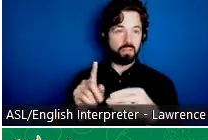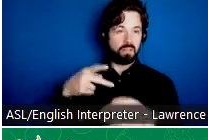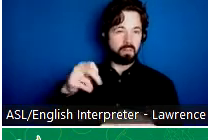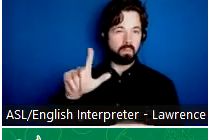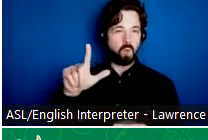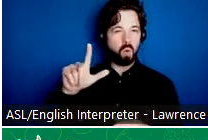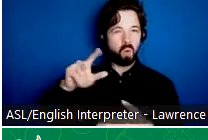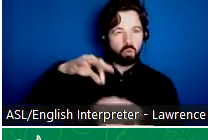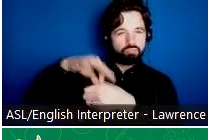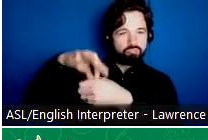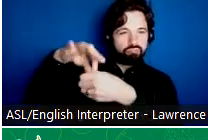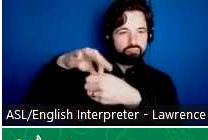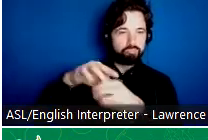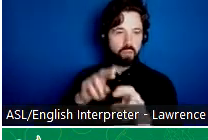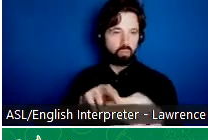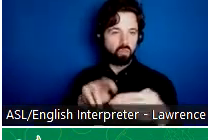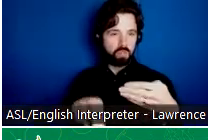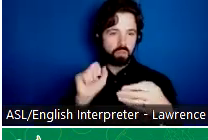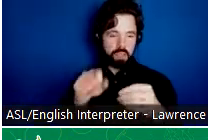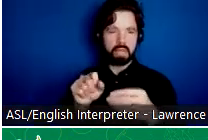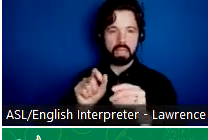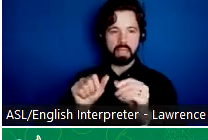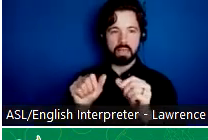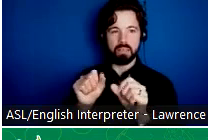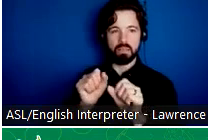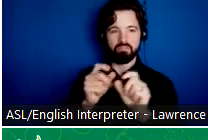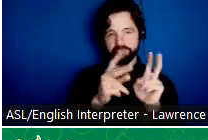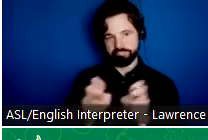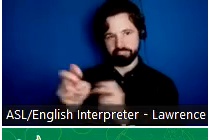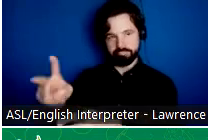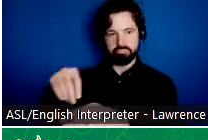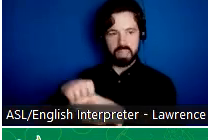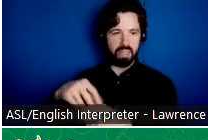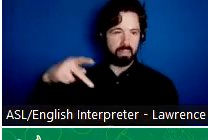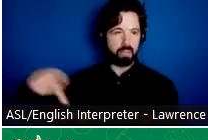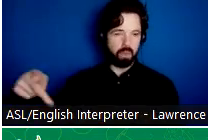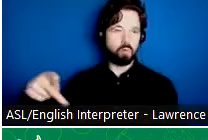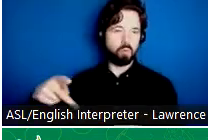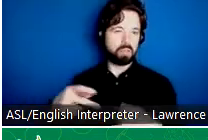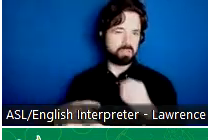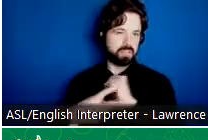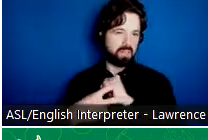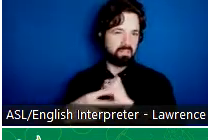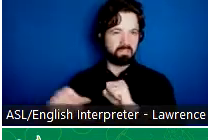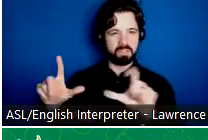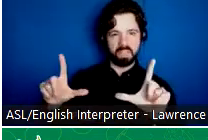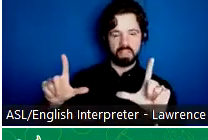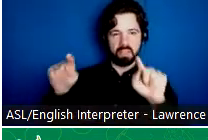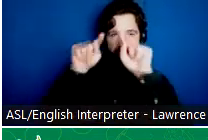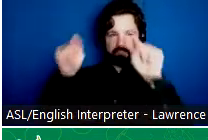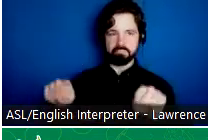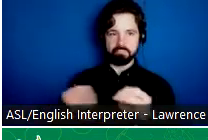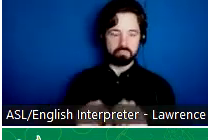if that would be helpful, so people can see what the poll results look like. There's a question here